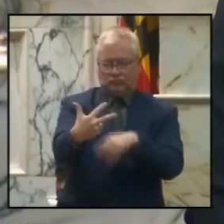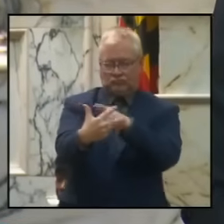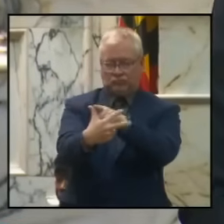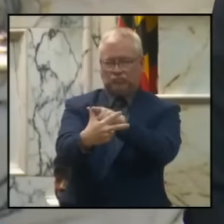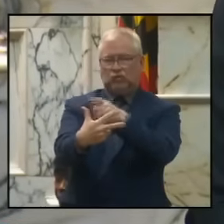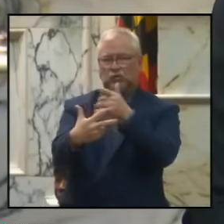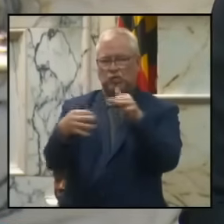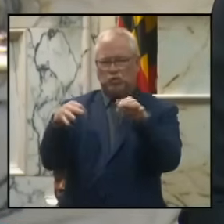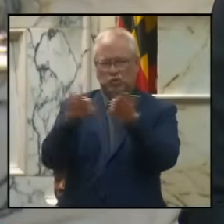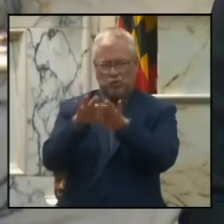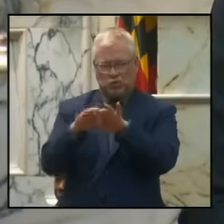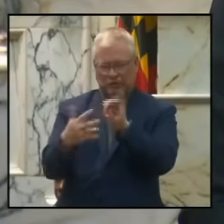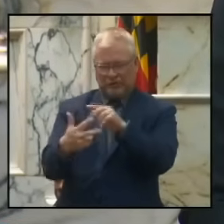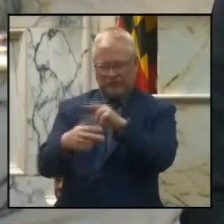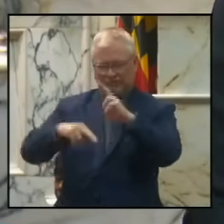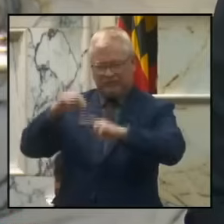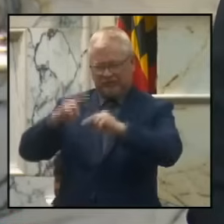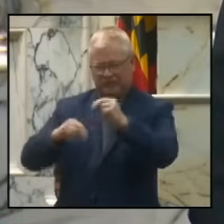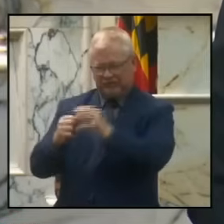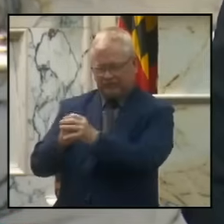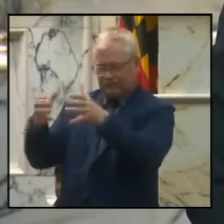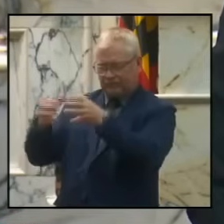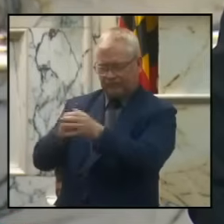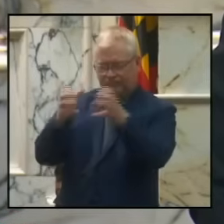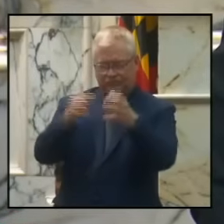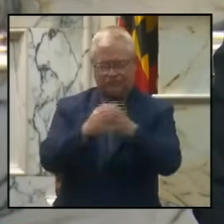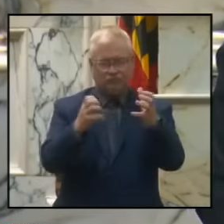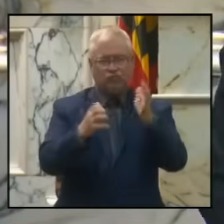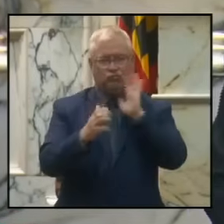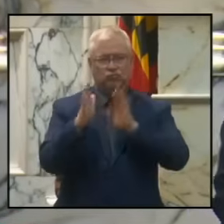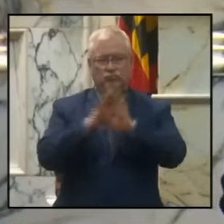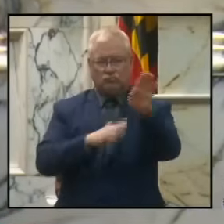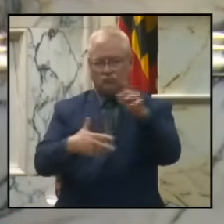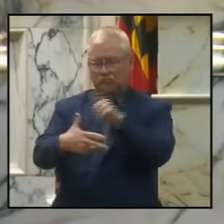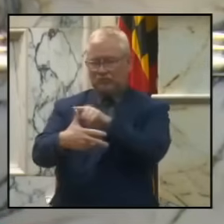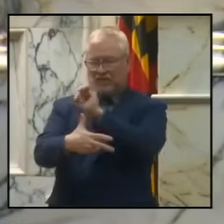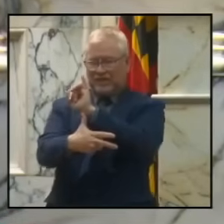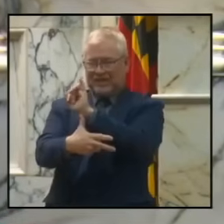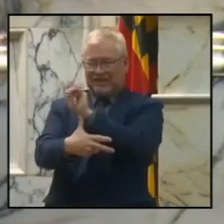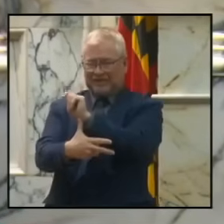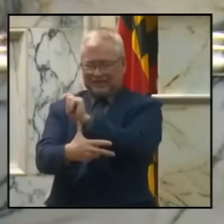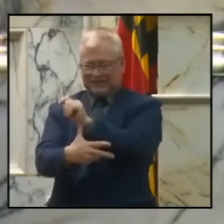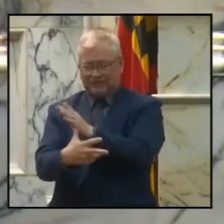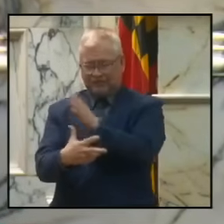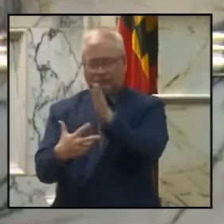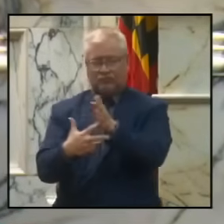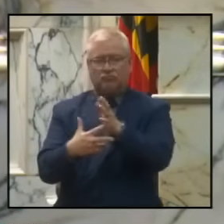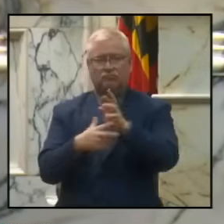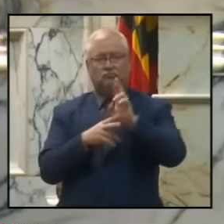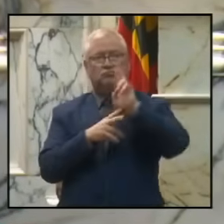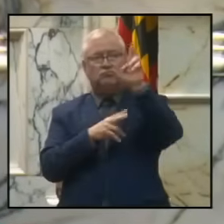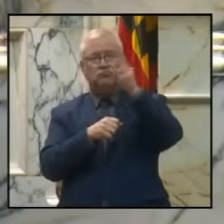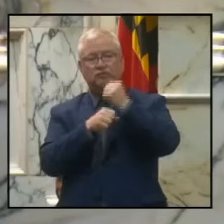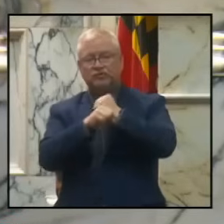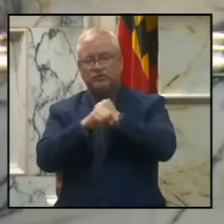out: IT, aerospace and defense, and life